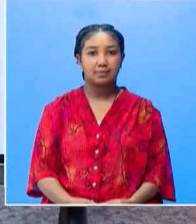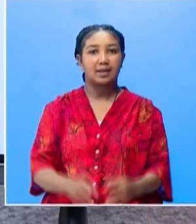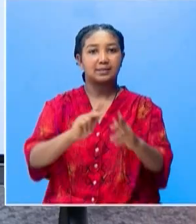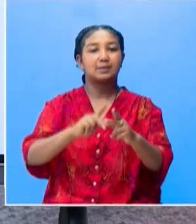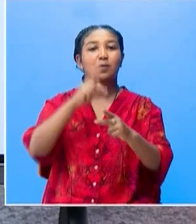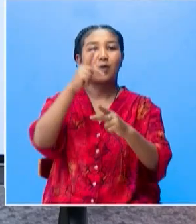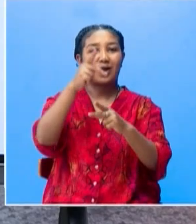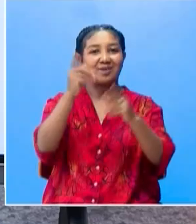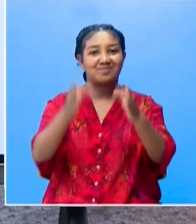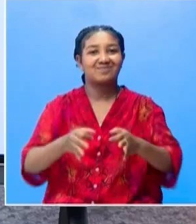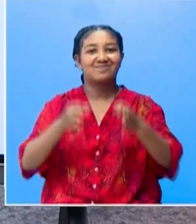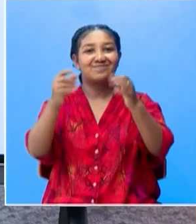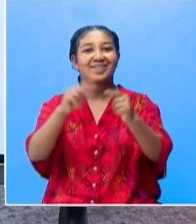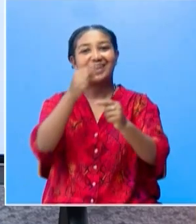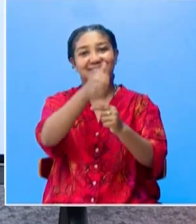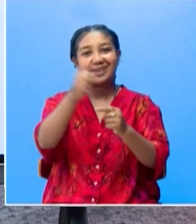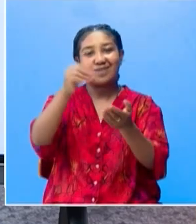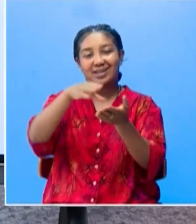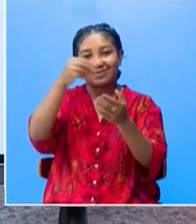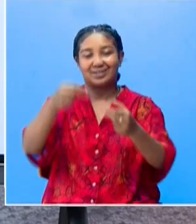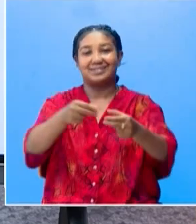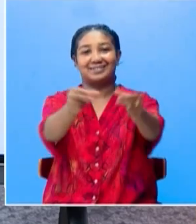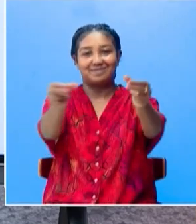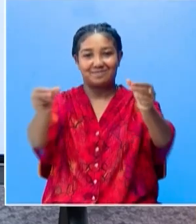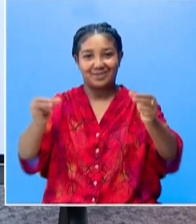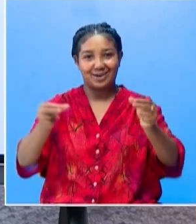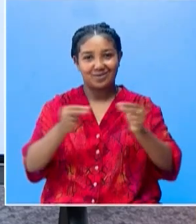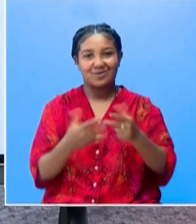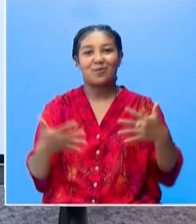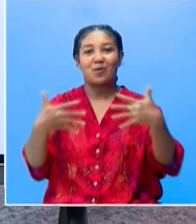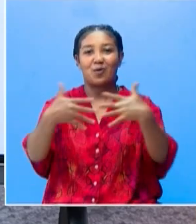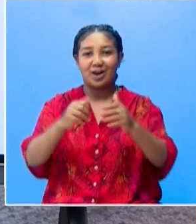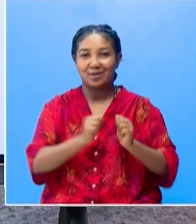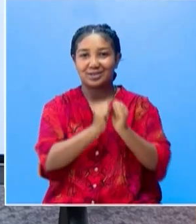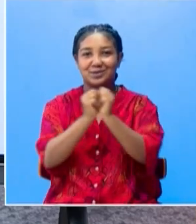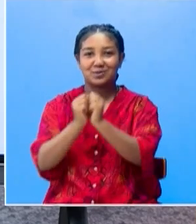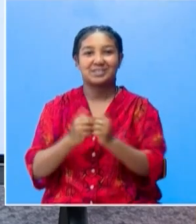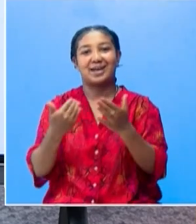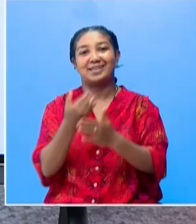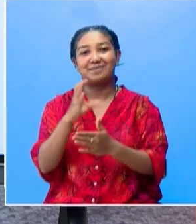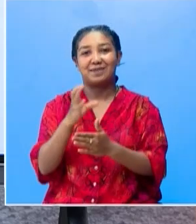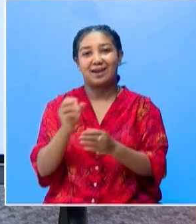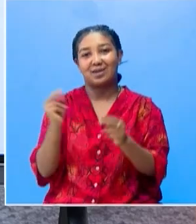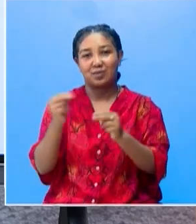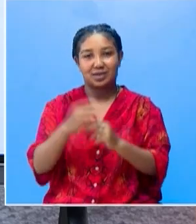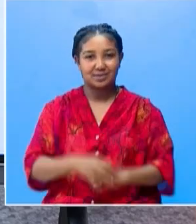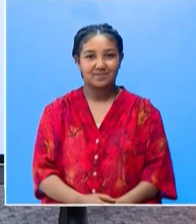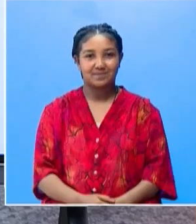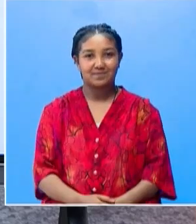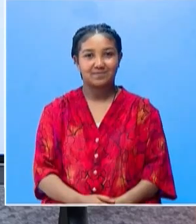This program is brought to you by the City Government of Addis Ababa Education Bureau in collaboration with Addis Media